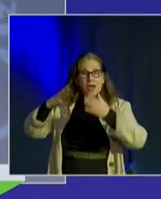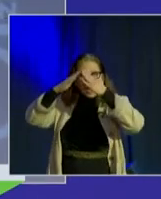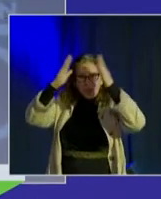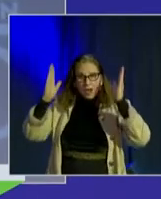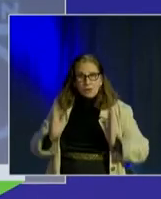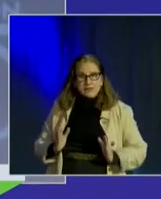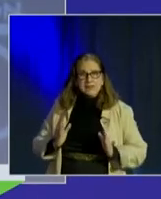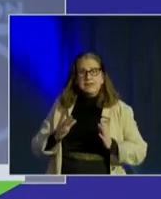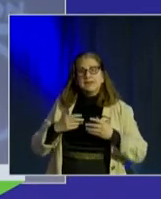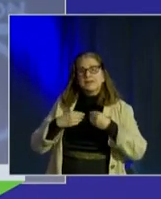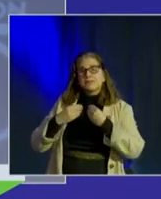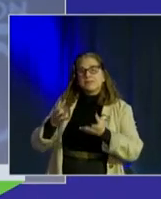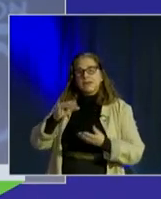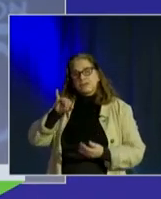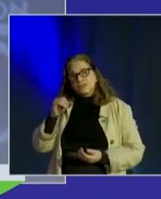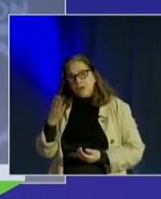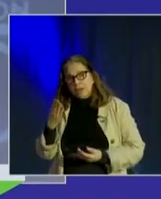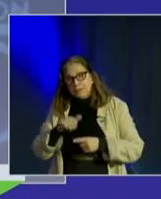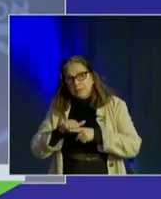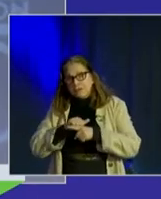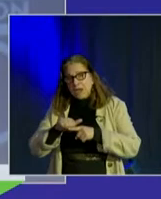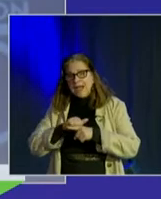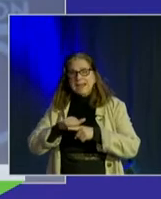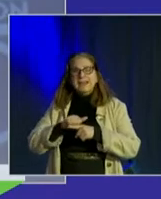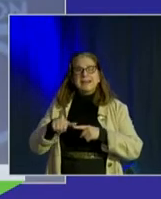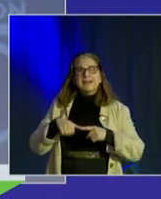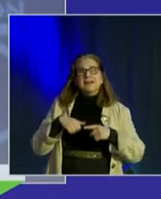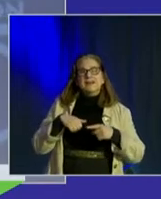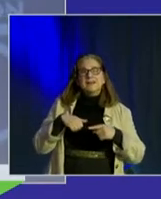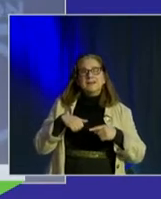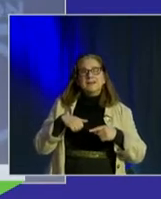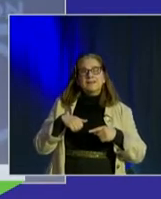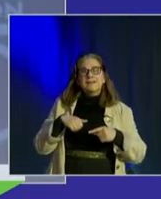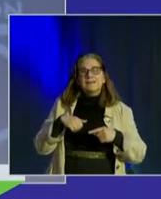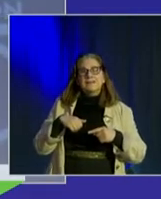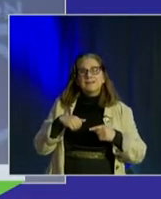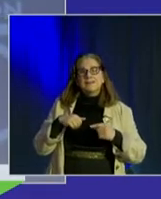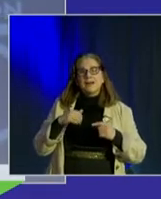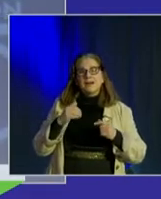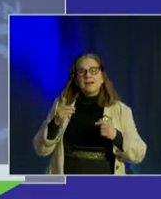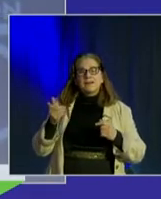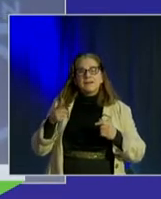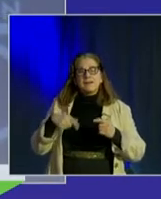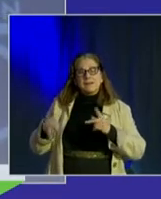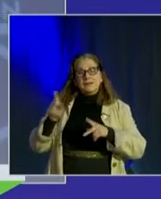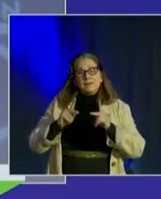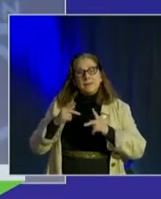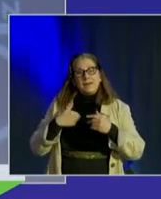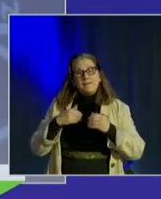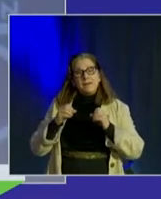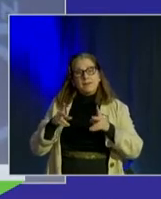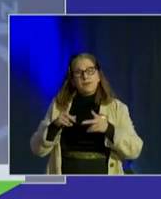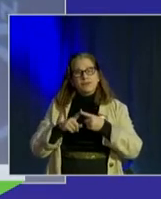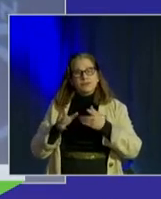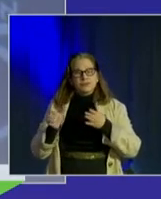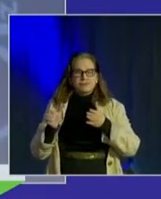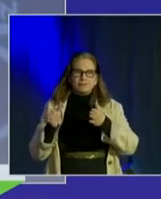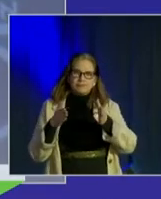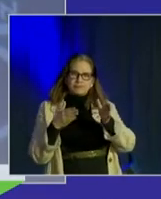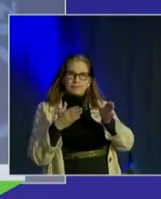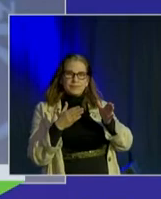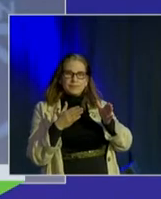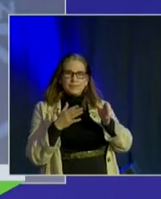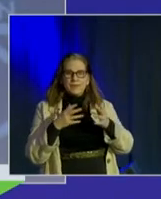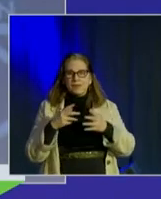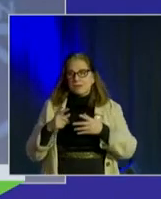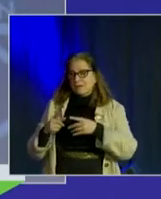of those things that we can offer to folks to have off-ramps from that cycle of violence that is out there. And that's that block-by-block